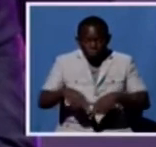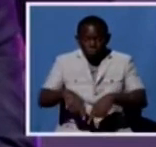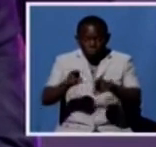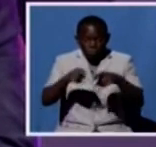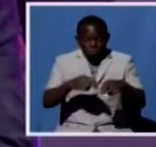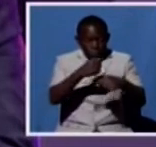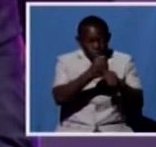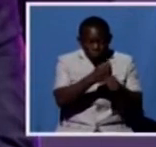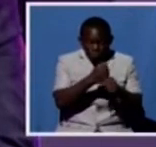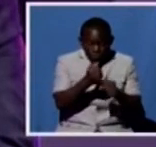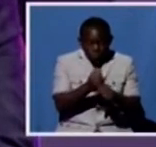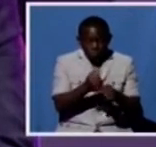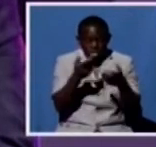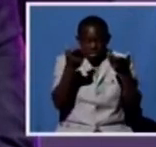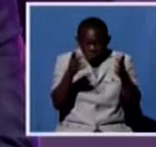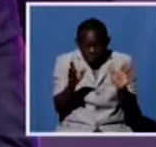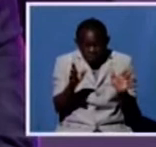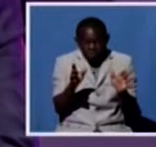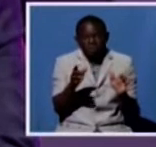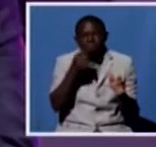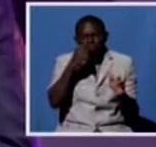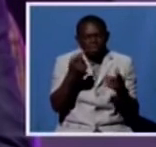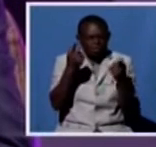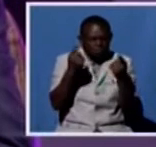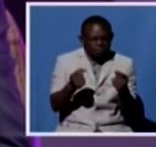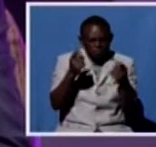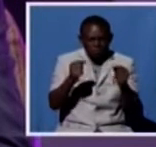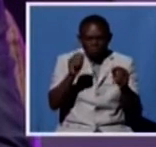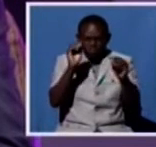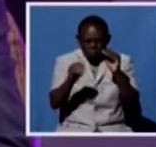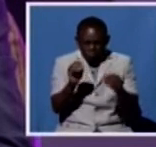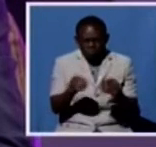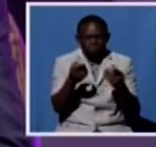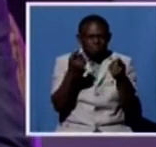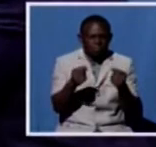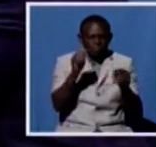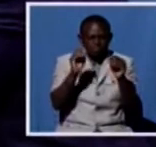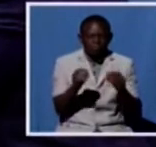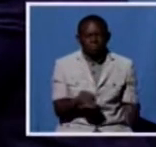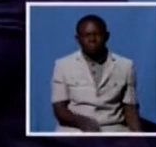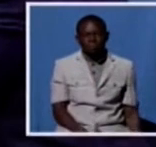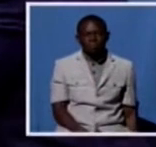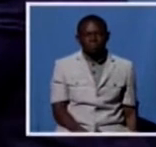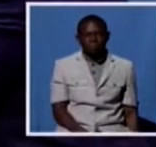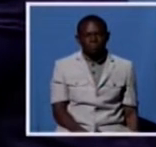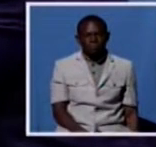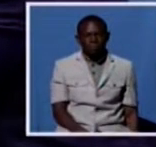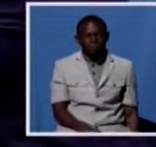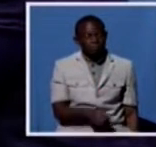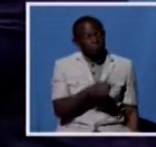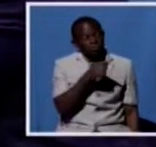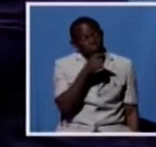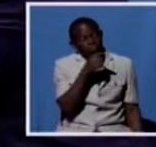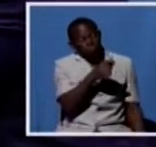timely maintenance. That is very critical for us. So that's where we are going. Your intention is to increase road tolling